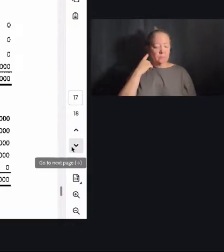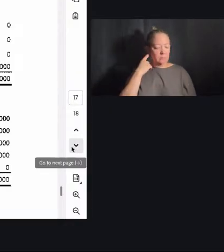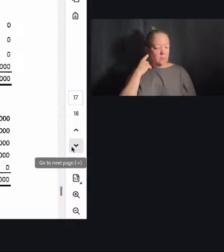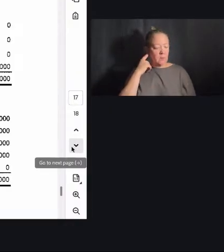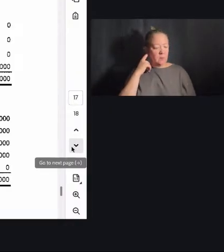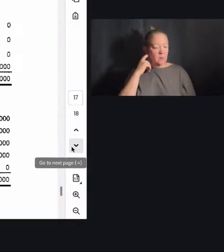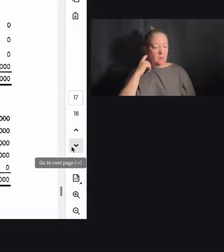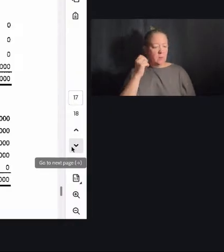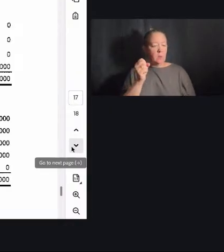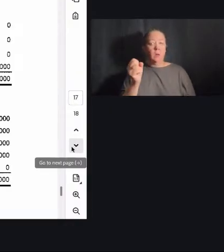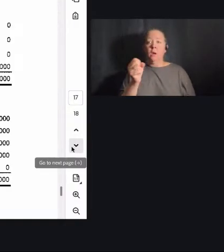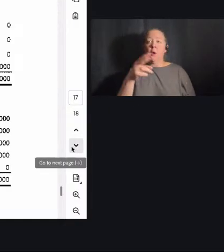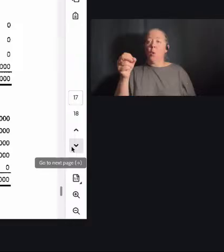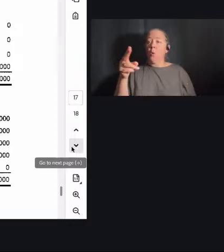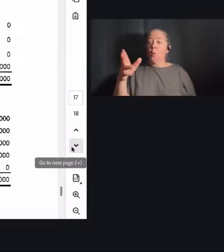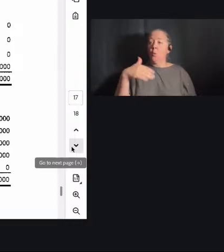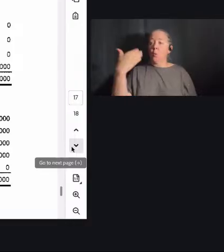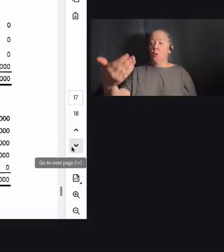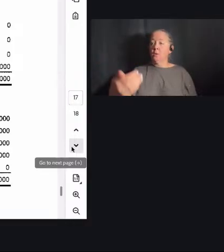Go ahead.